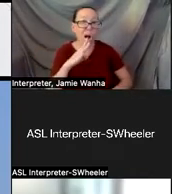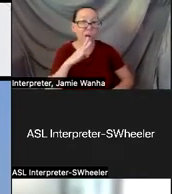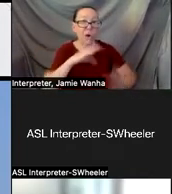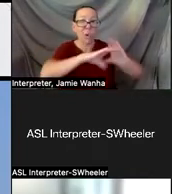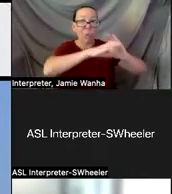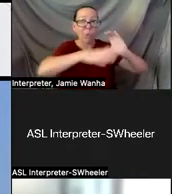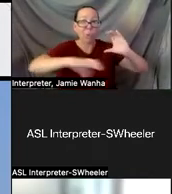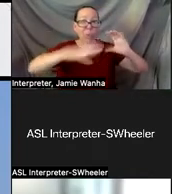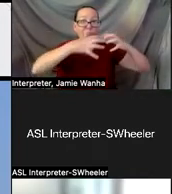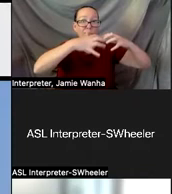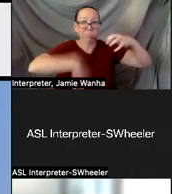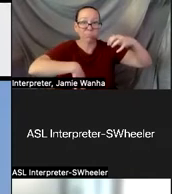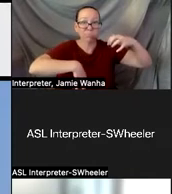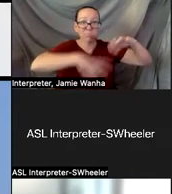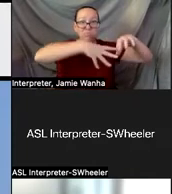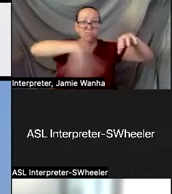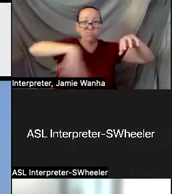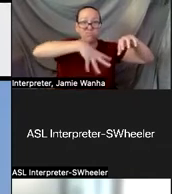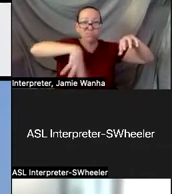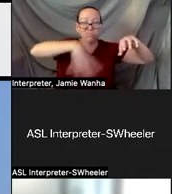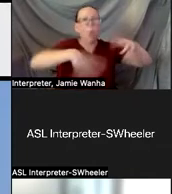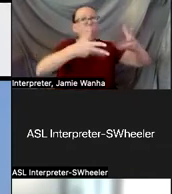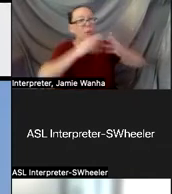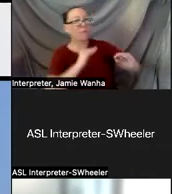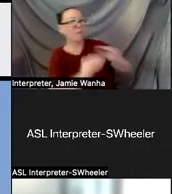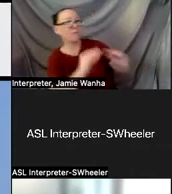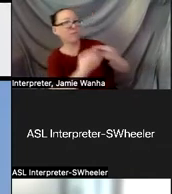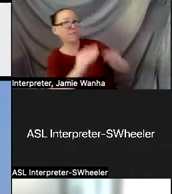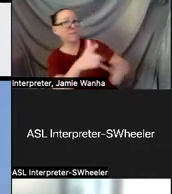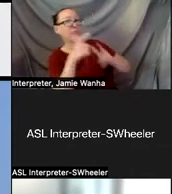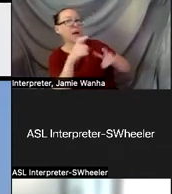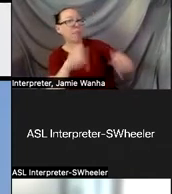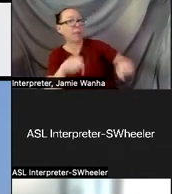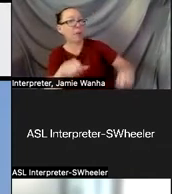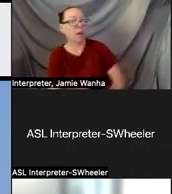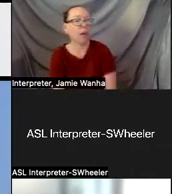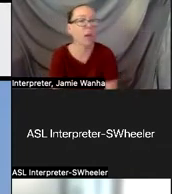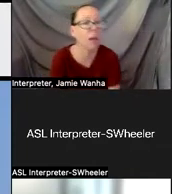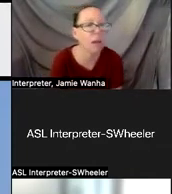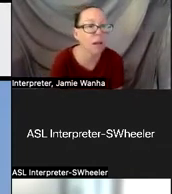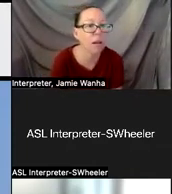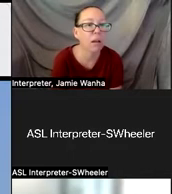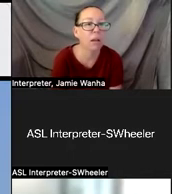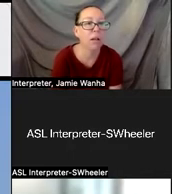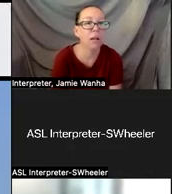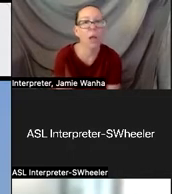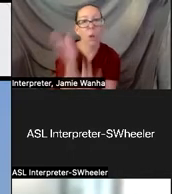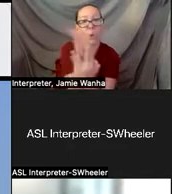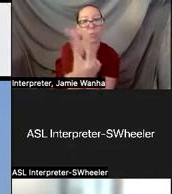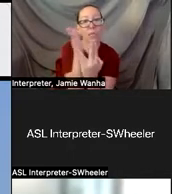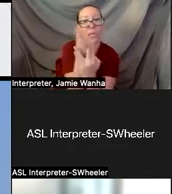wastewater lines, and repair those as fast as possible in the short term. In the intermediate term, of course, we're looking at